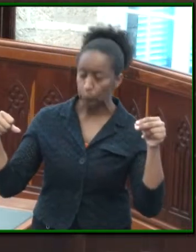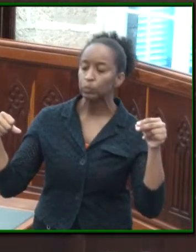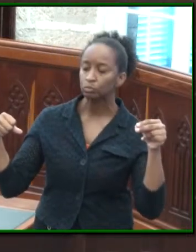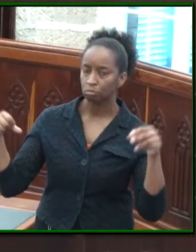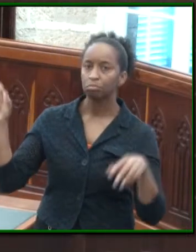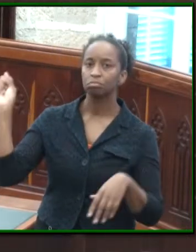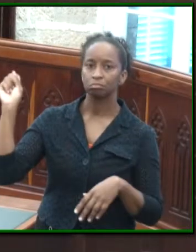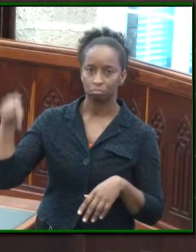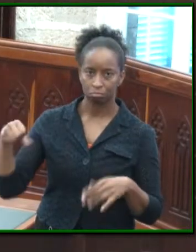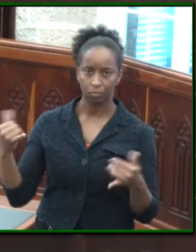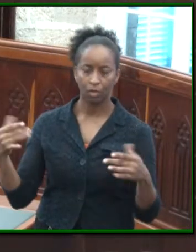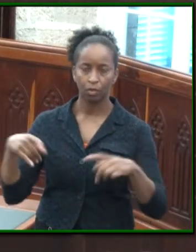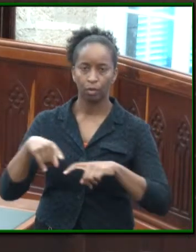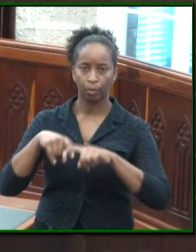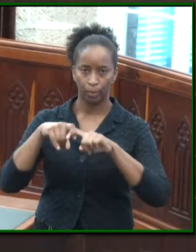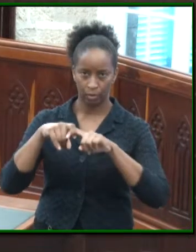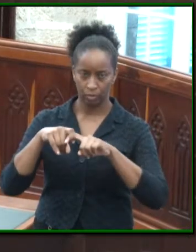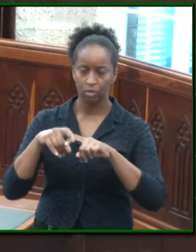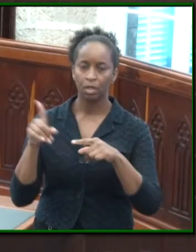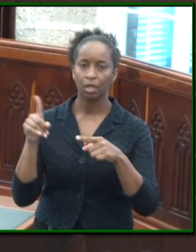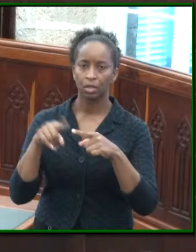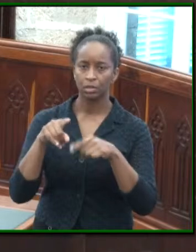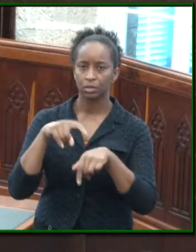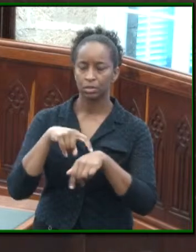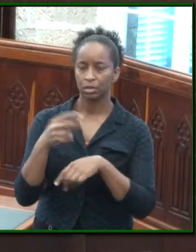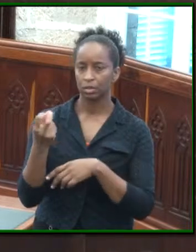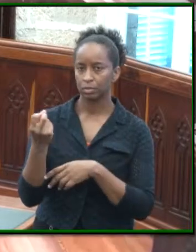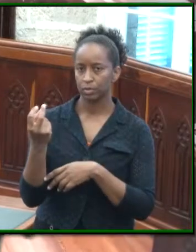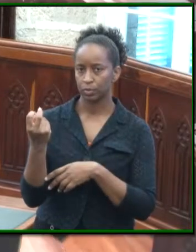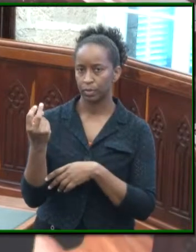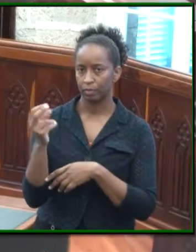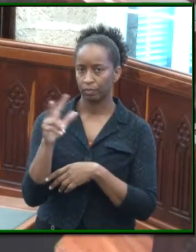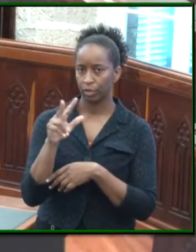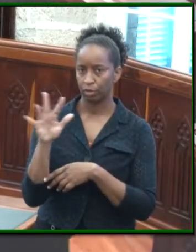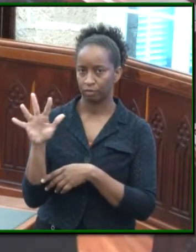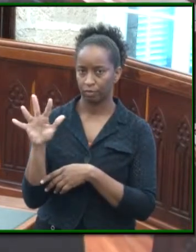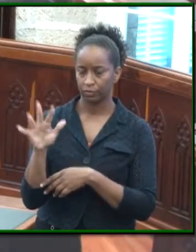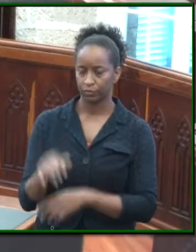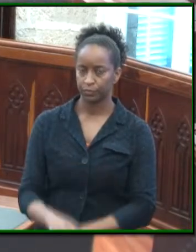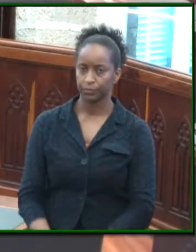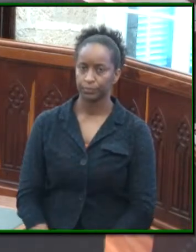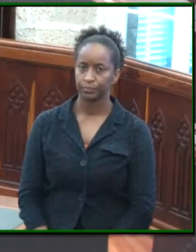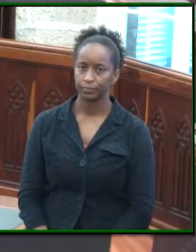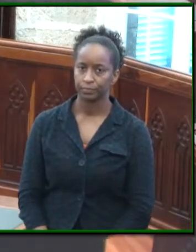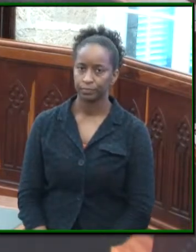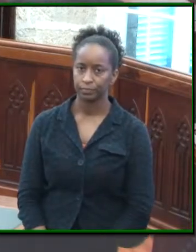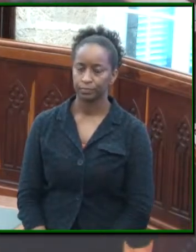suspended until 12:35 p.m.